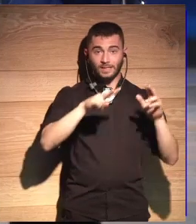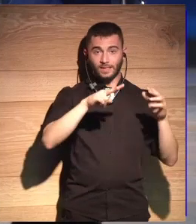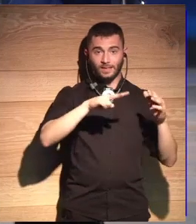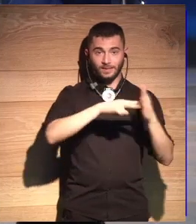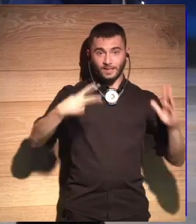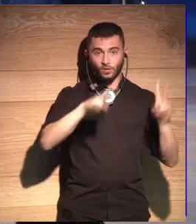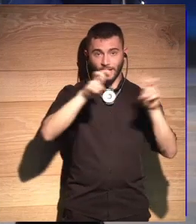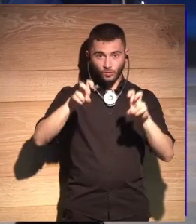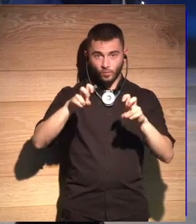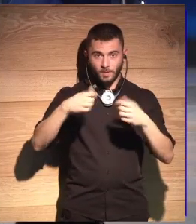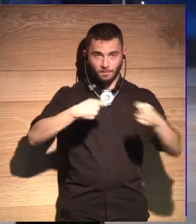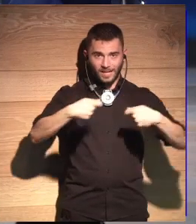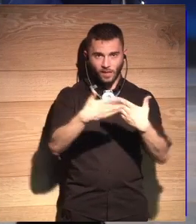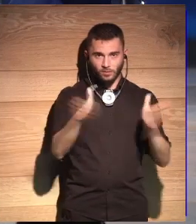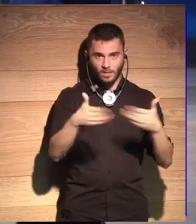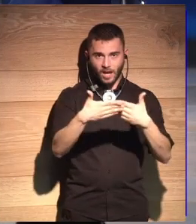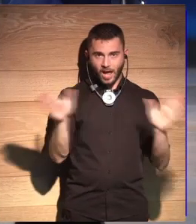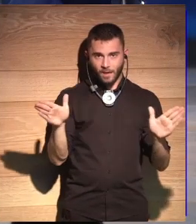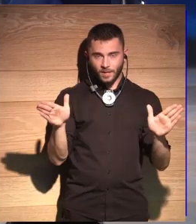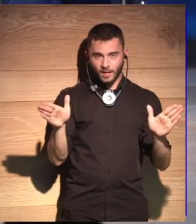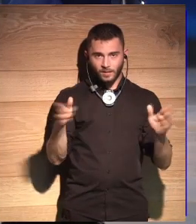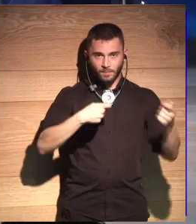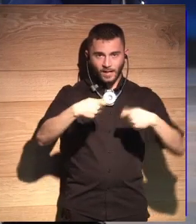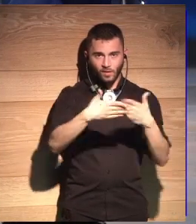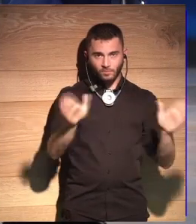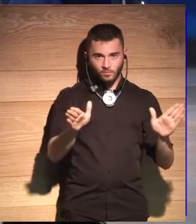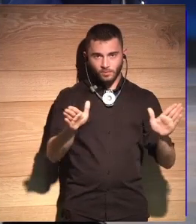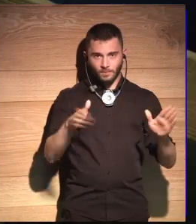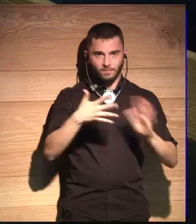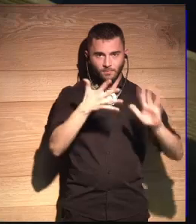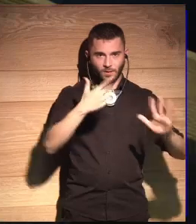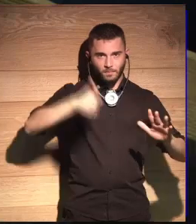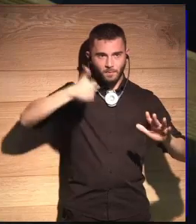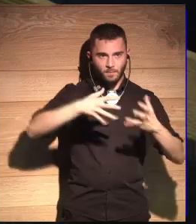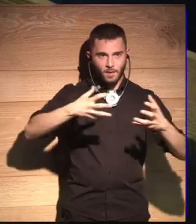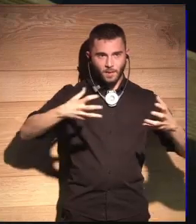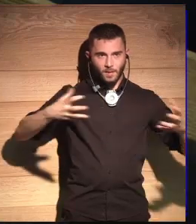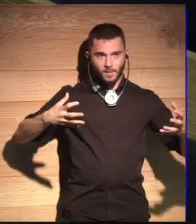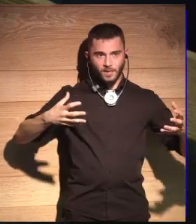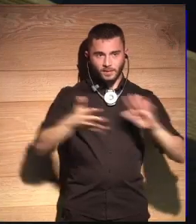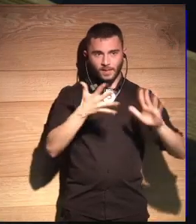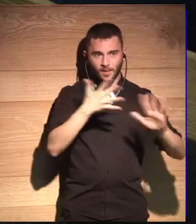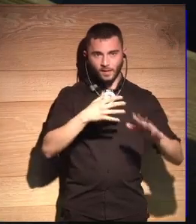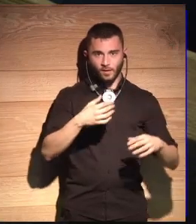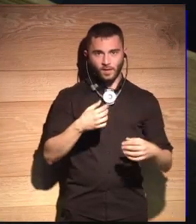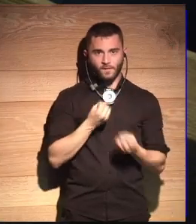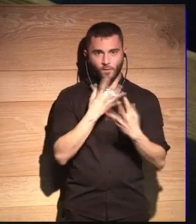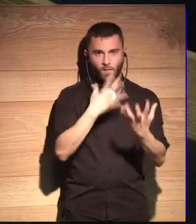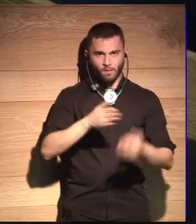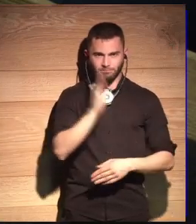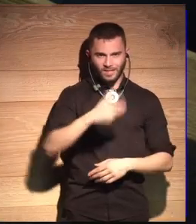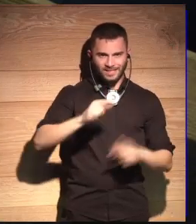saying that the new technologies are opening up new markets that are more and are